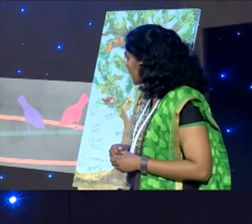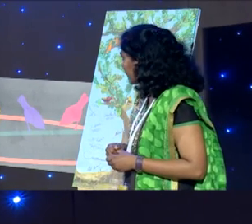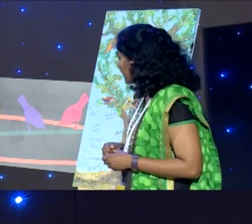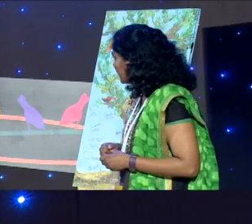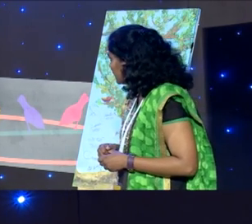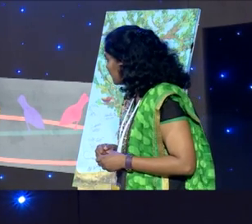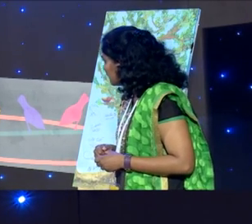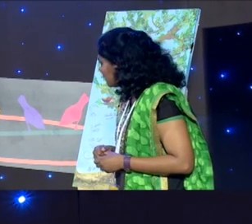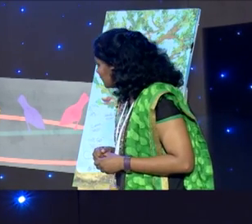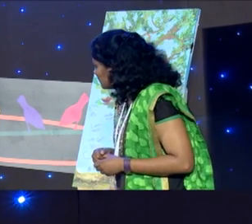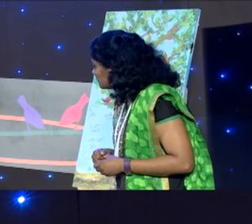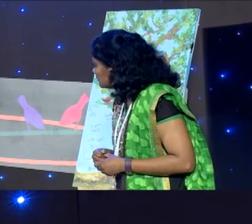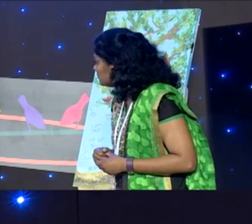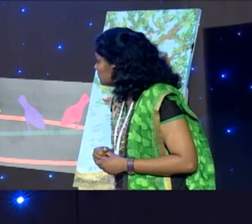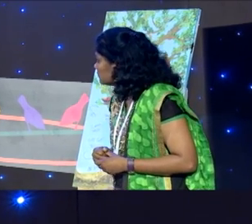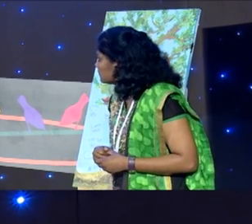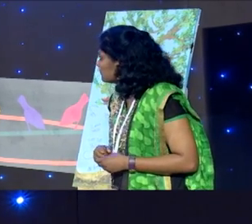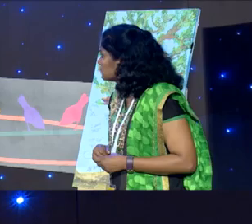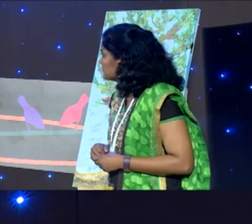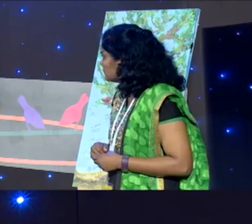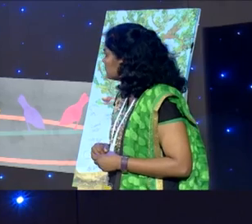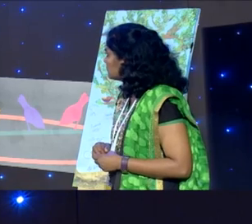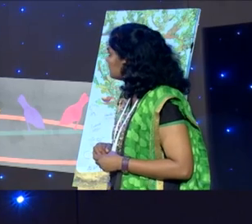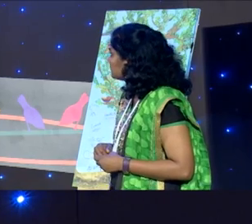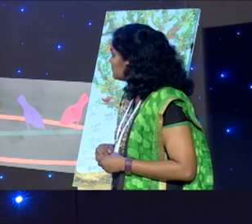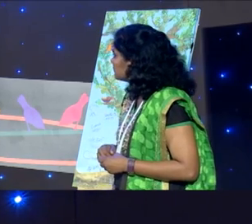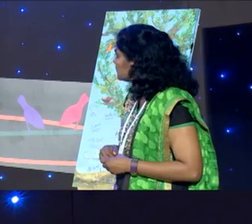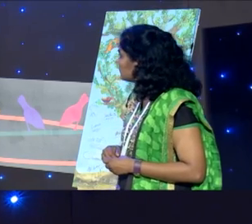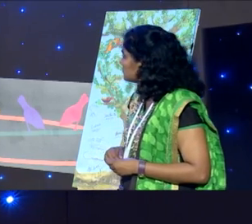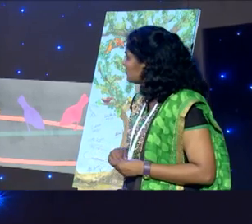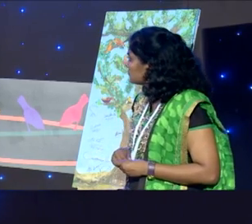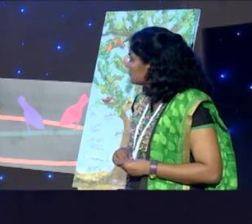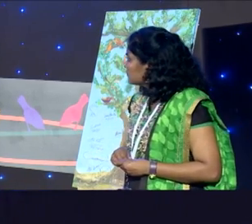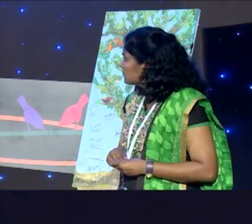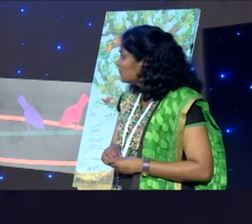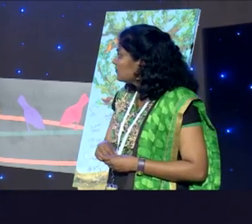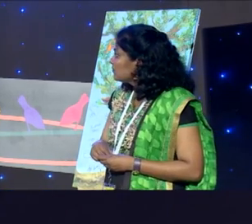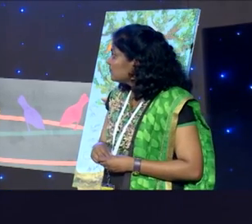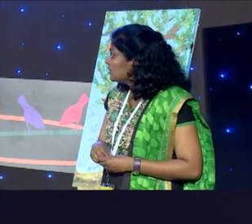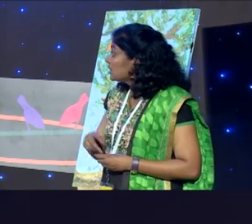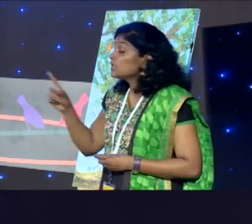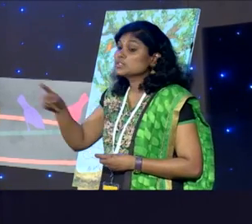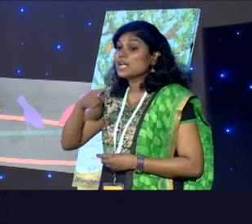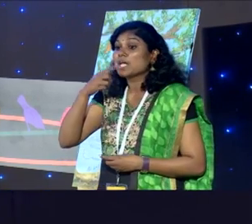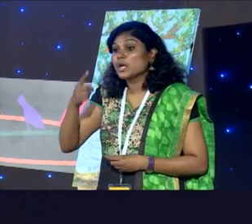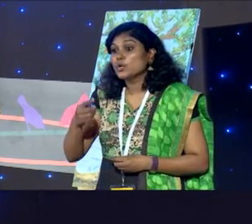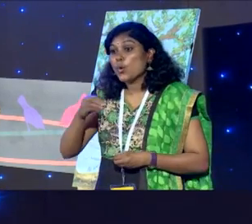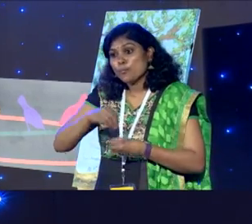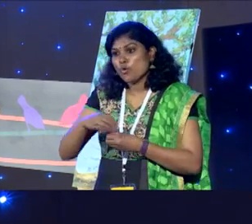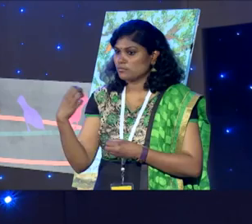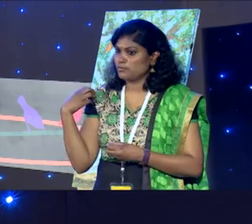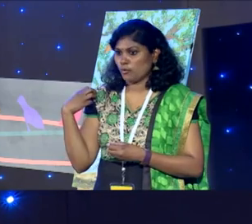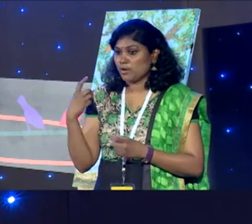stands for Preservation of Wild. Let me start by giving you an insight into the problems that wildlife faces and what we do at